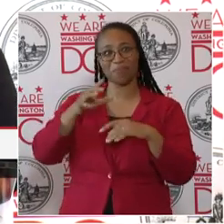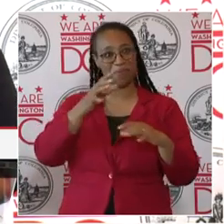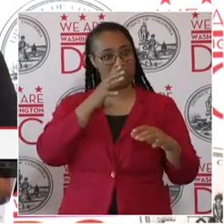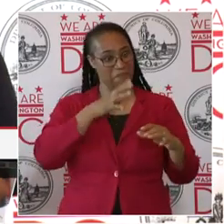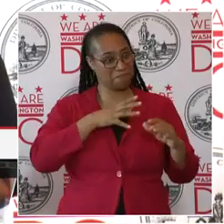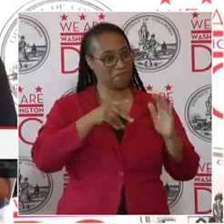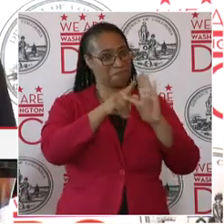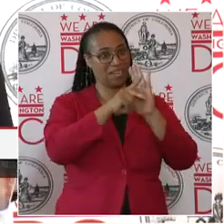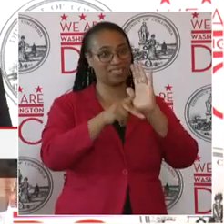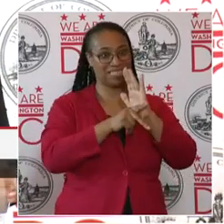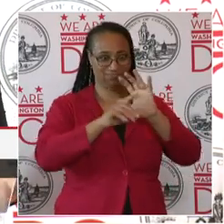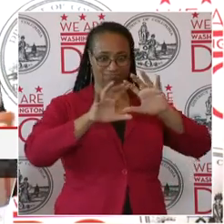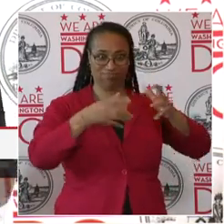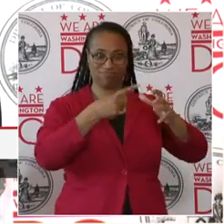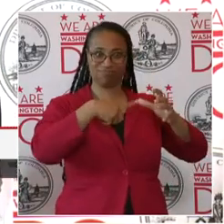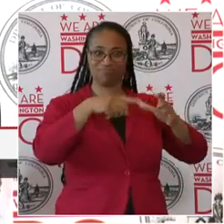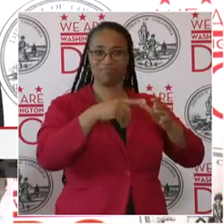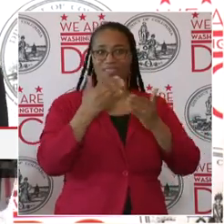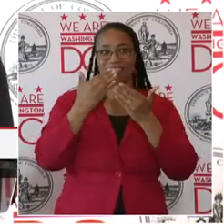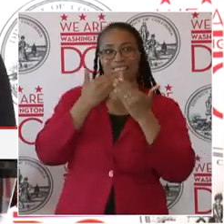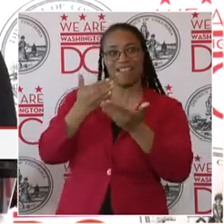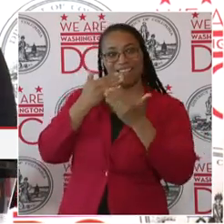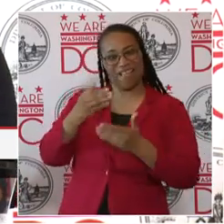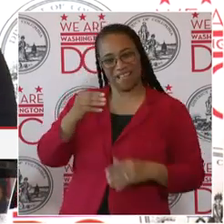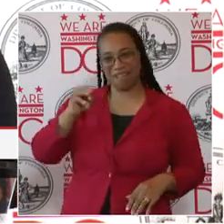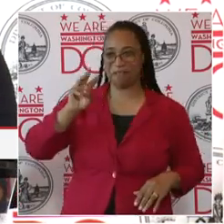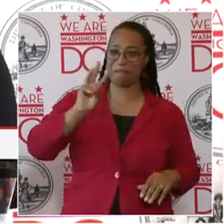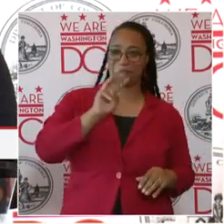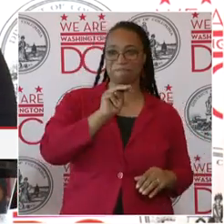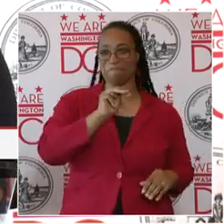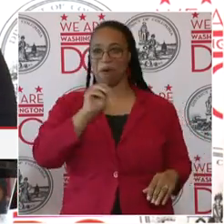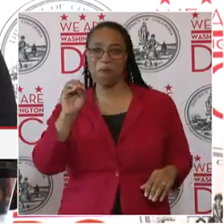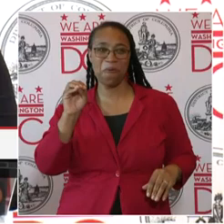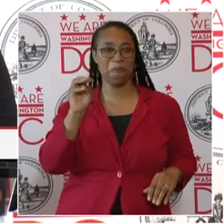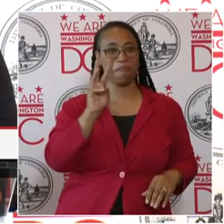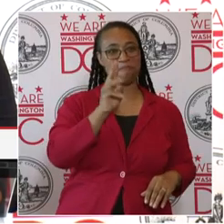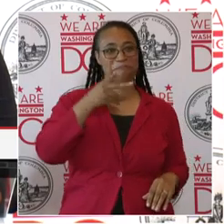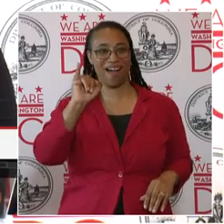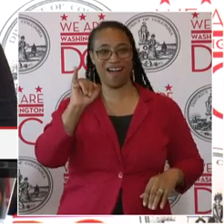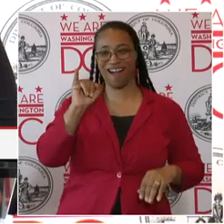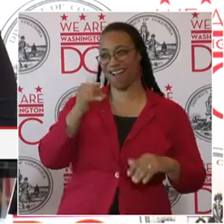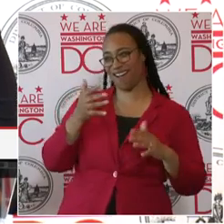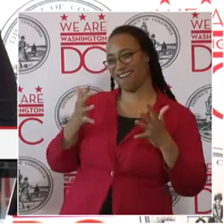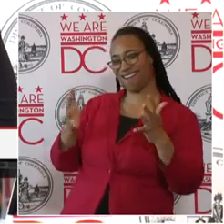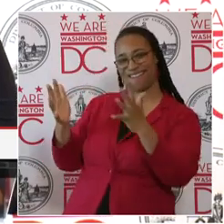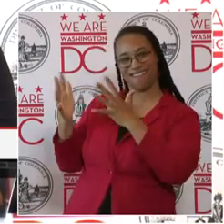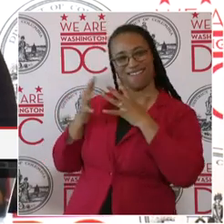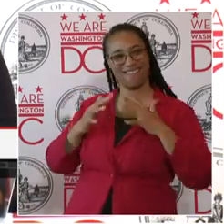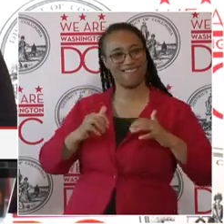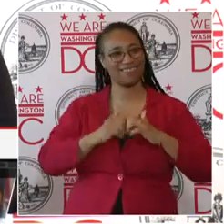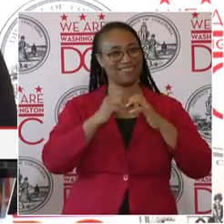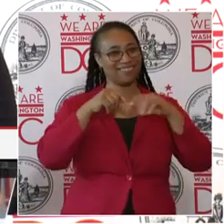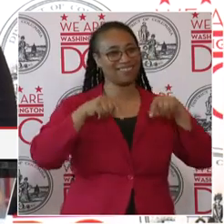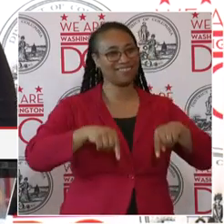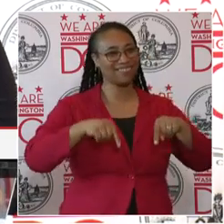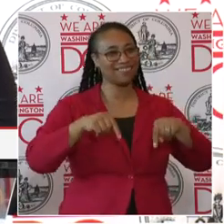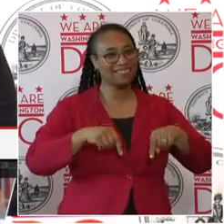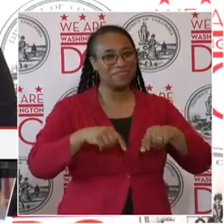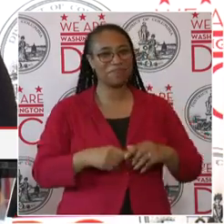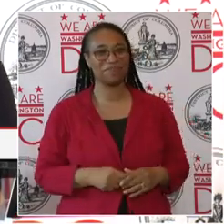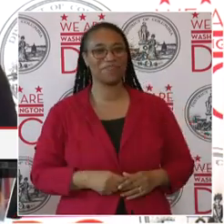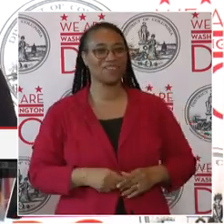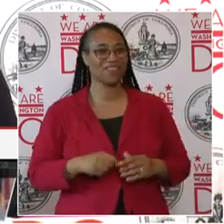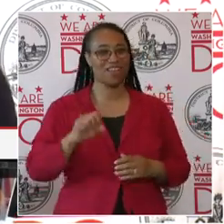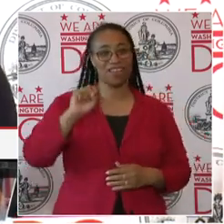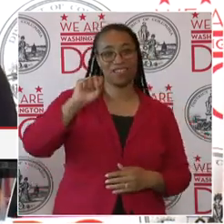Give it up for Team MOPI. You just heard from Natasha and Shatiria and Elena. Give